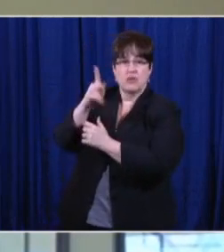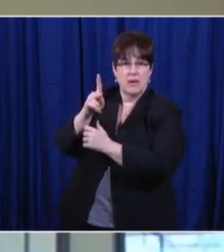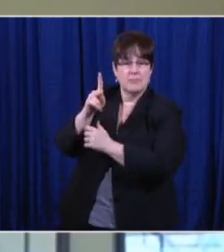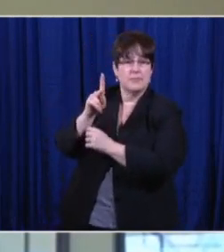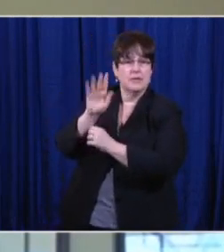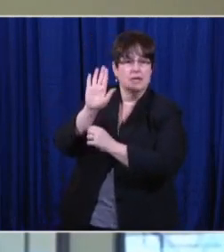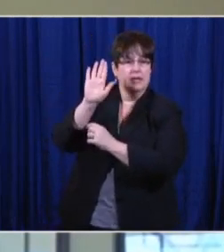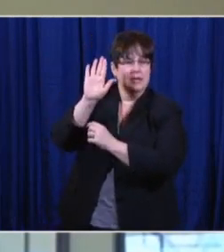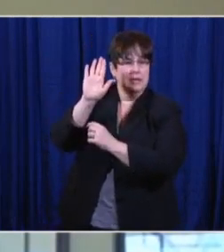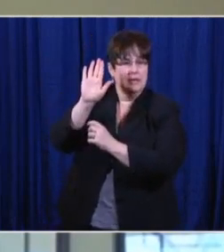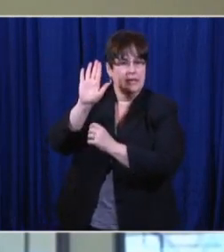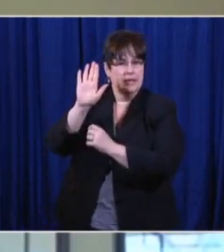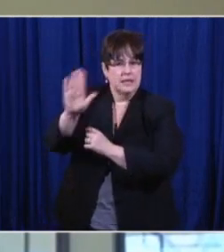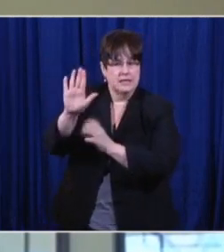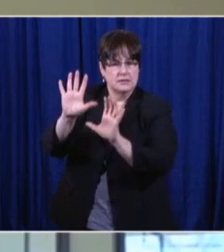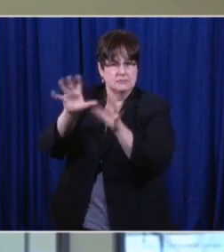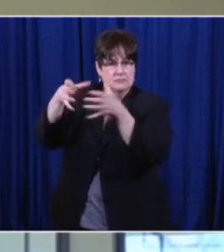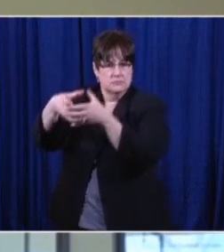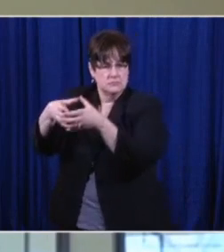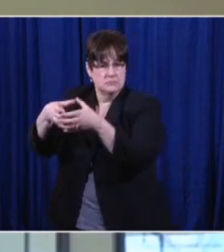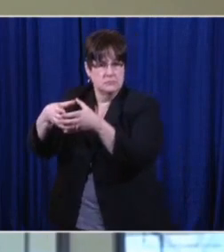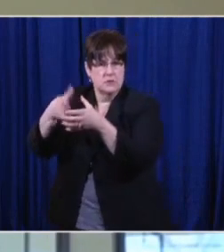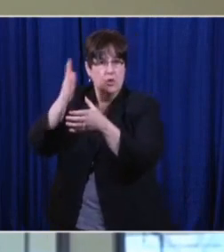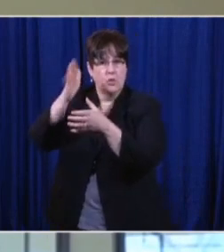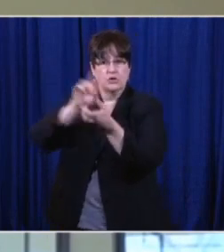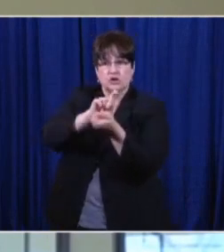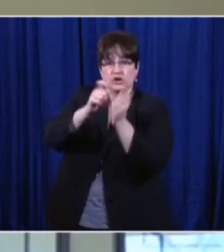change now that there is a new